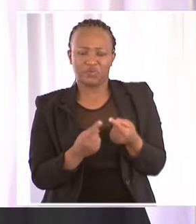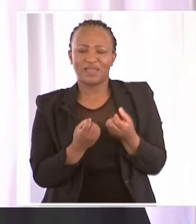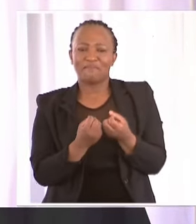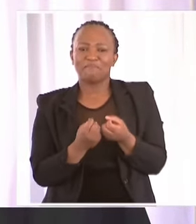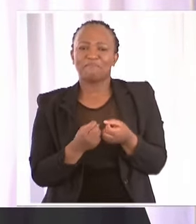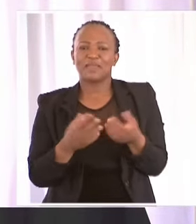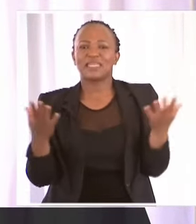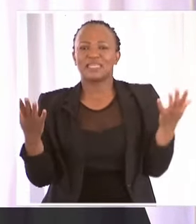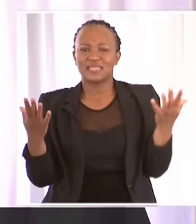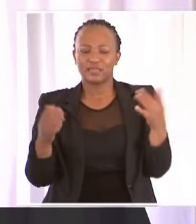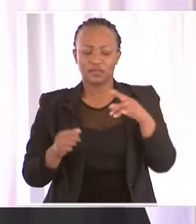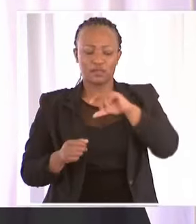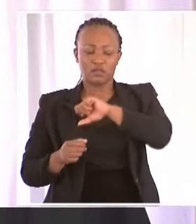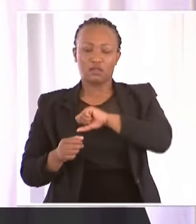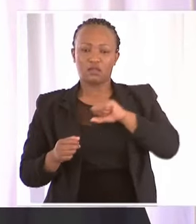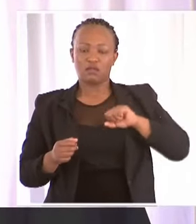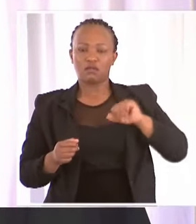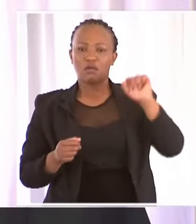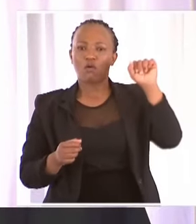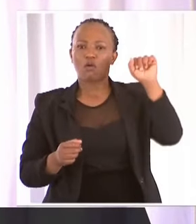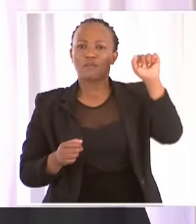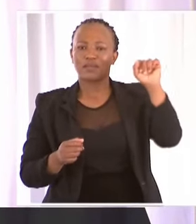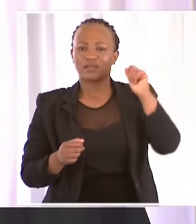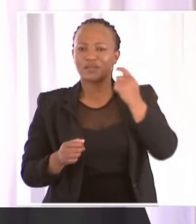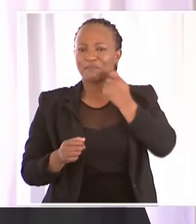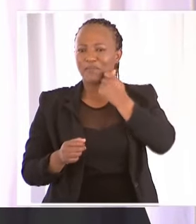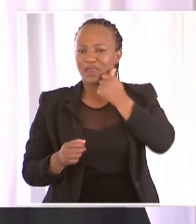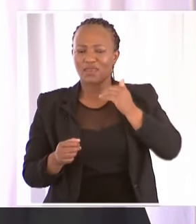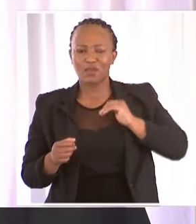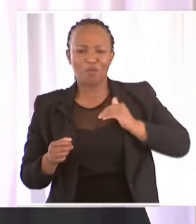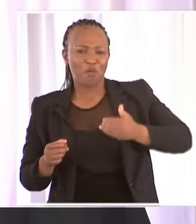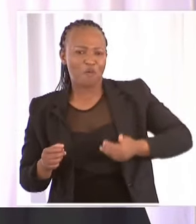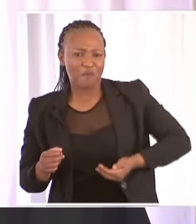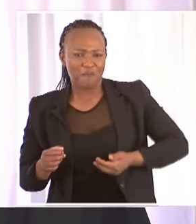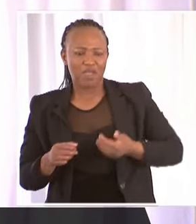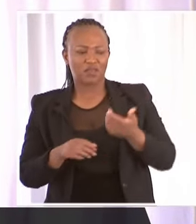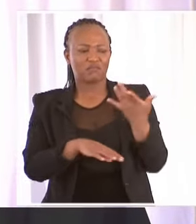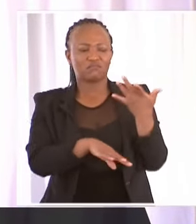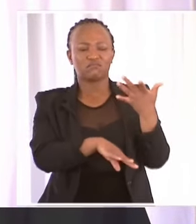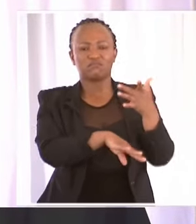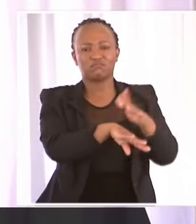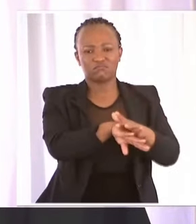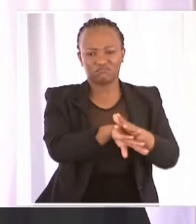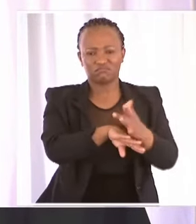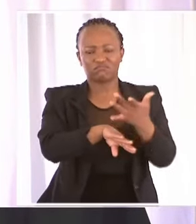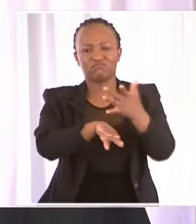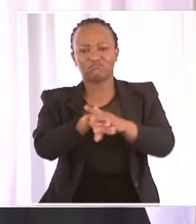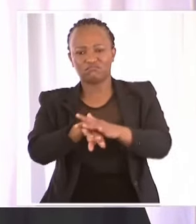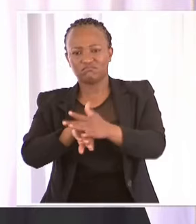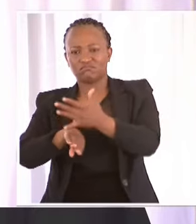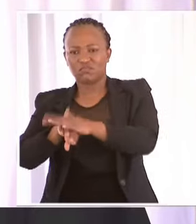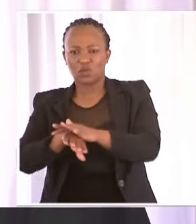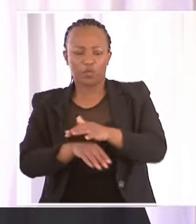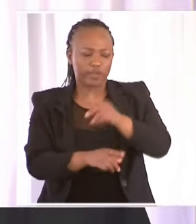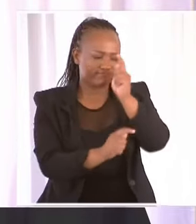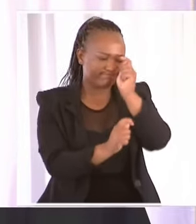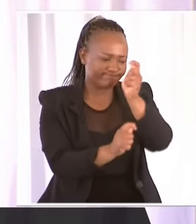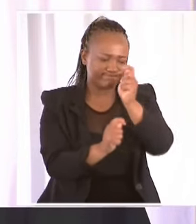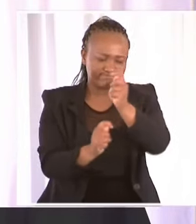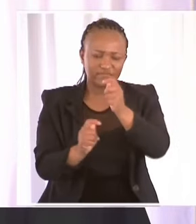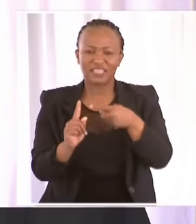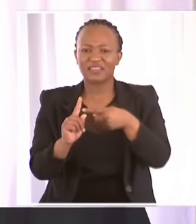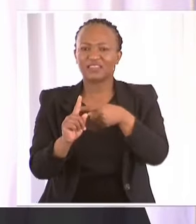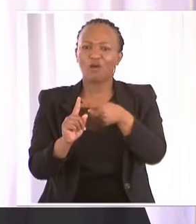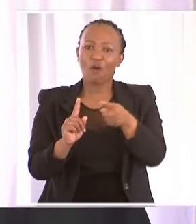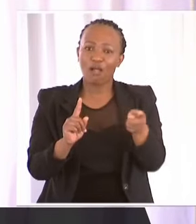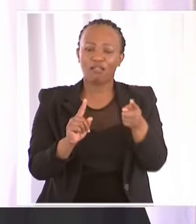other dear comrades, men and women, who were giants of our liberation struggle.